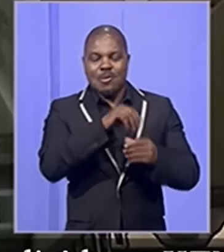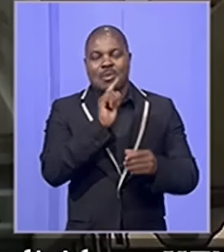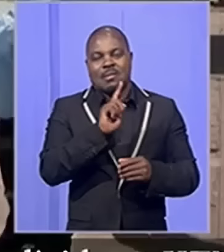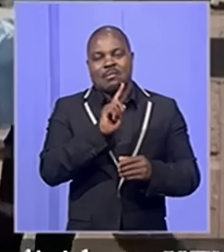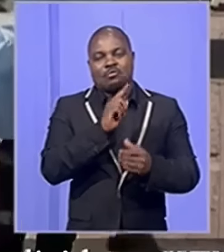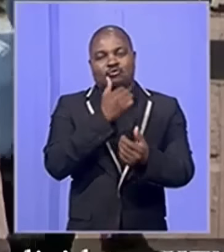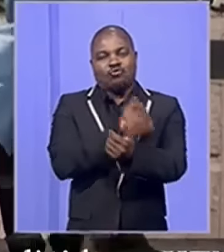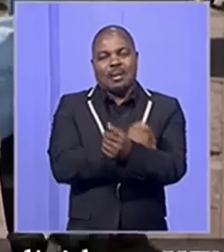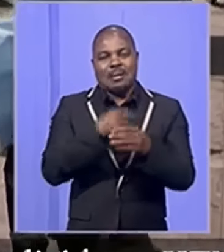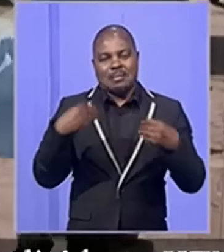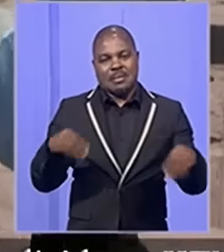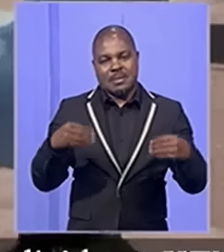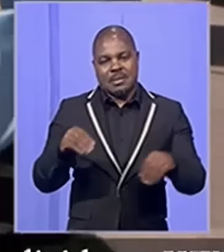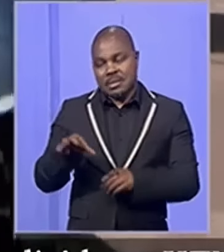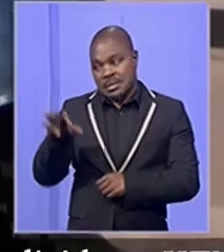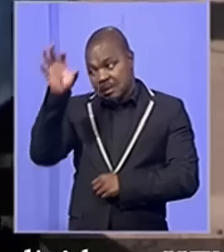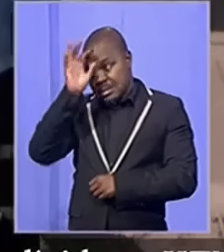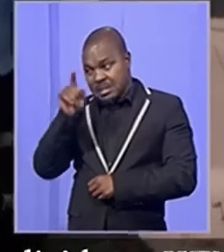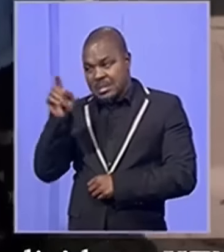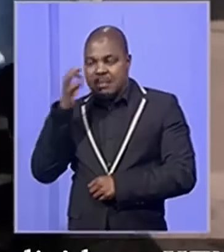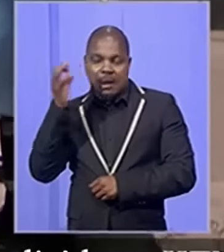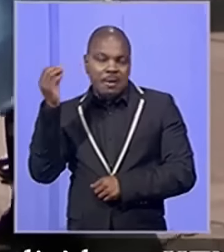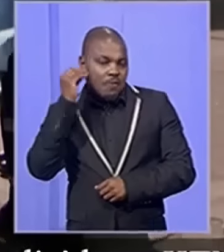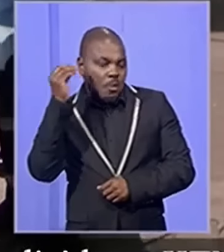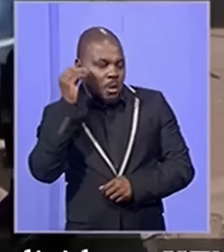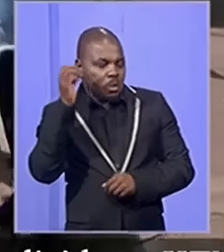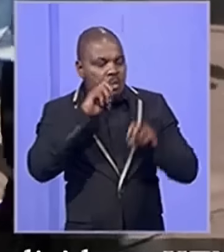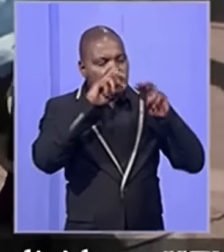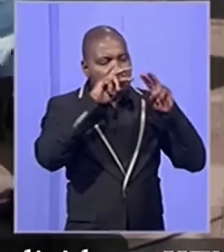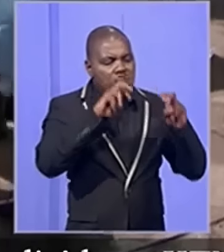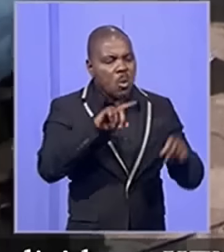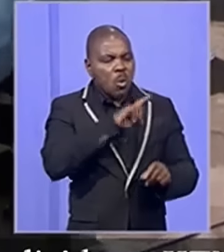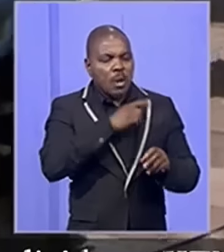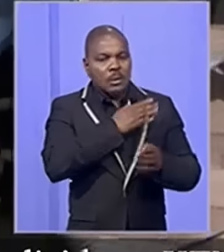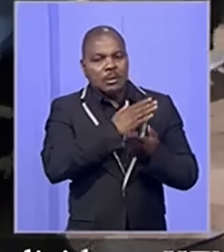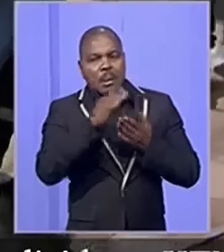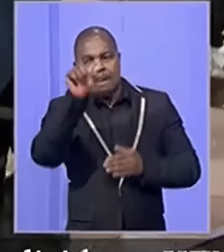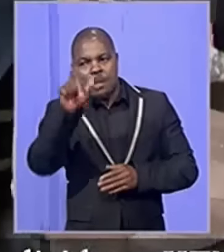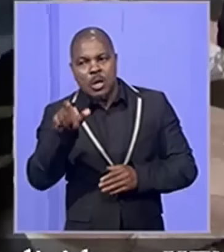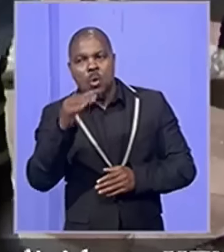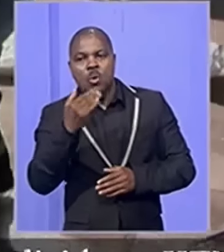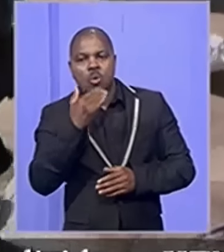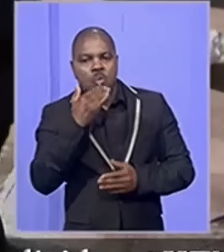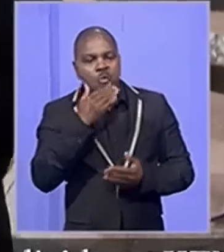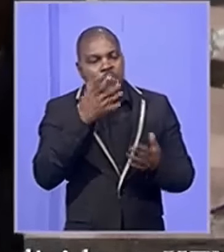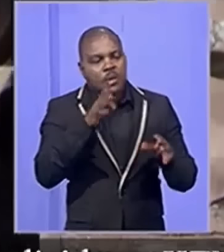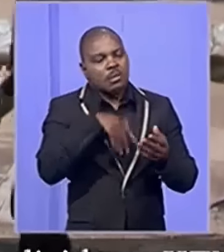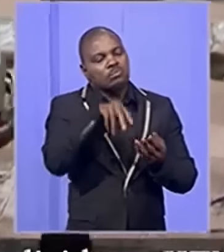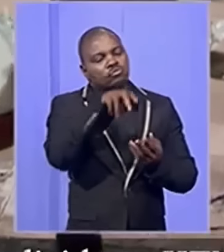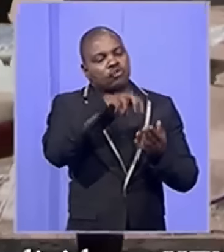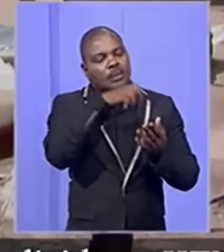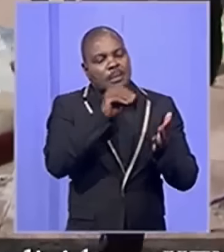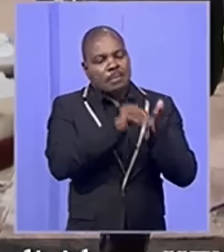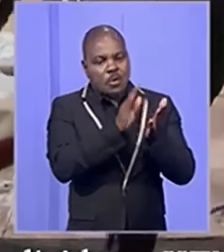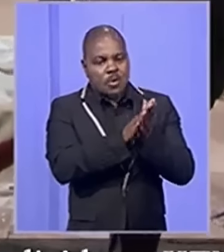a re ba setse morago tshedimosetso mo letsholong la motho yo diretseng babelaelwa pano dipeeletso tsa marobalo.